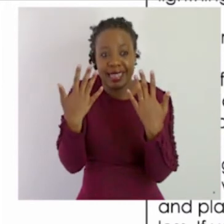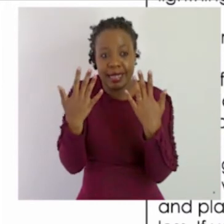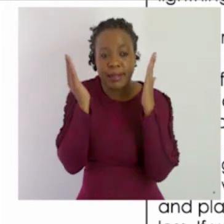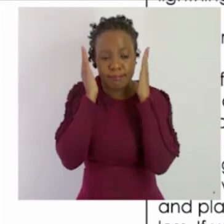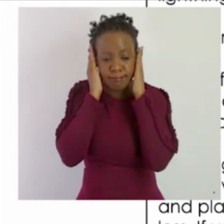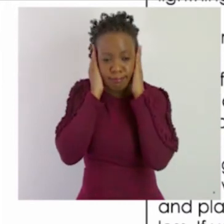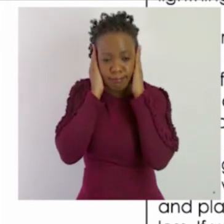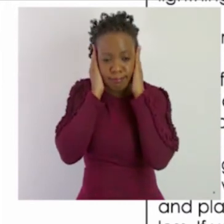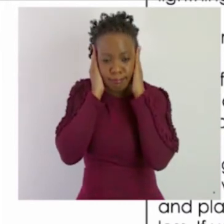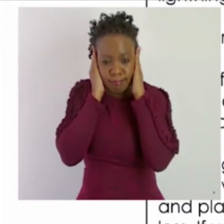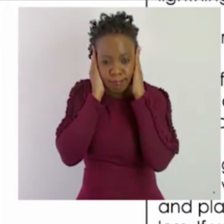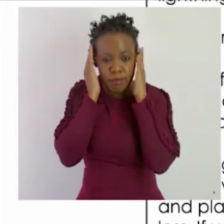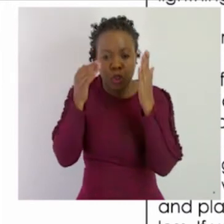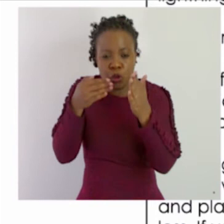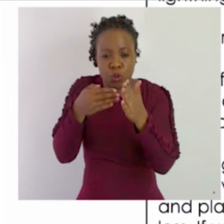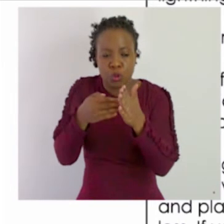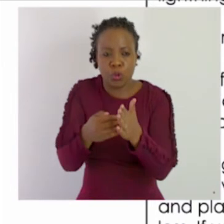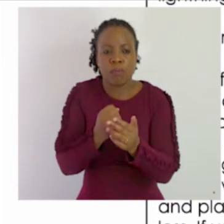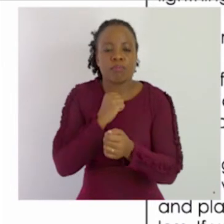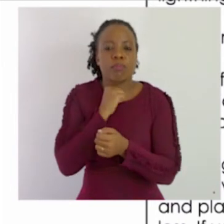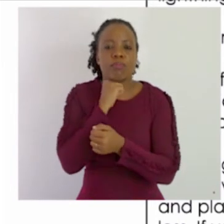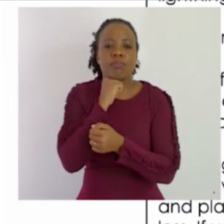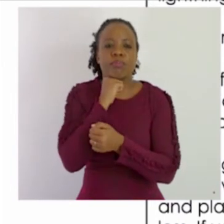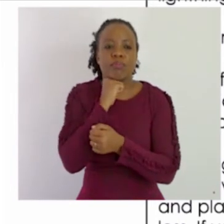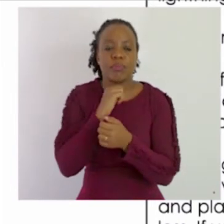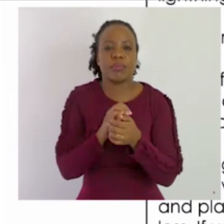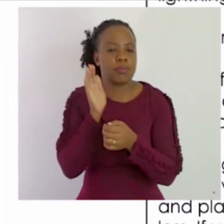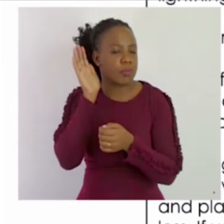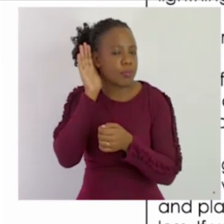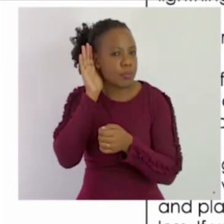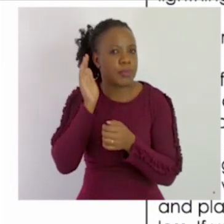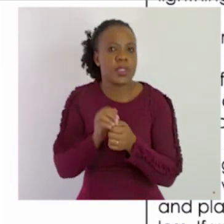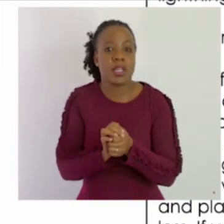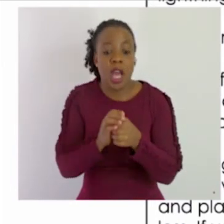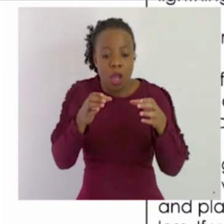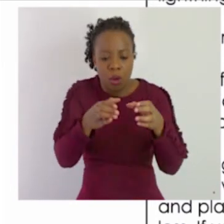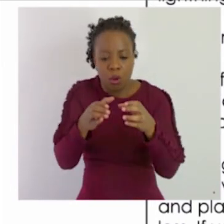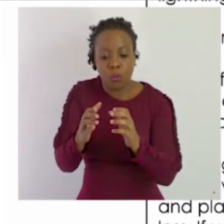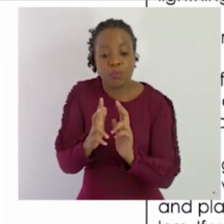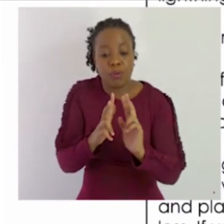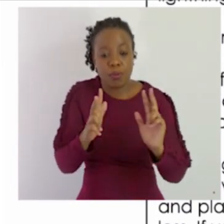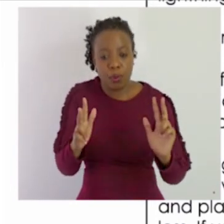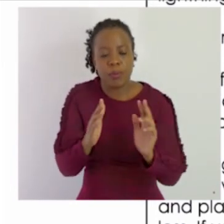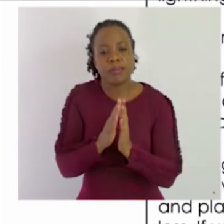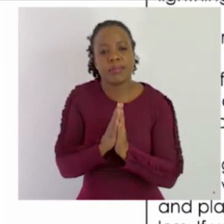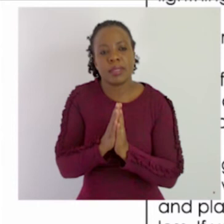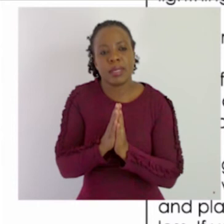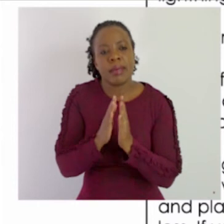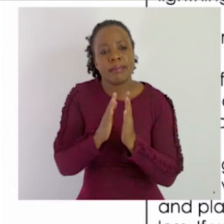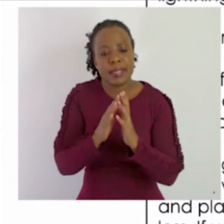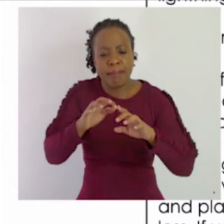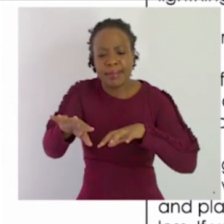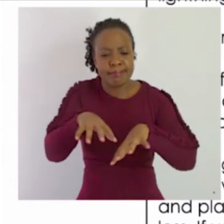to minimize hearing loss. If you are with a group of people, stay about